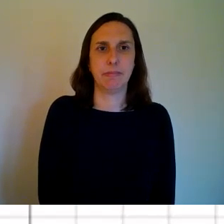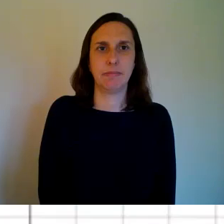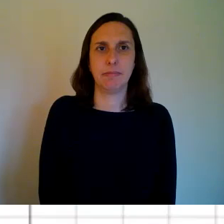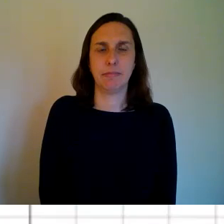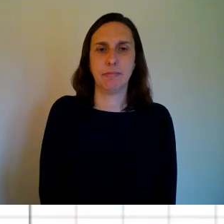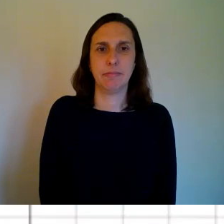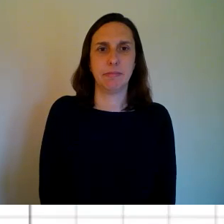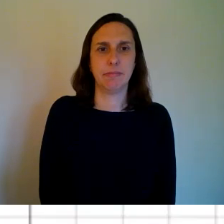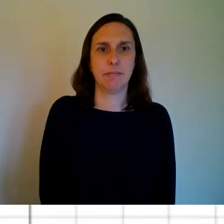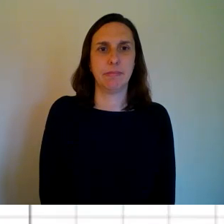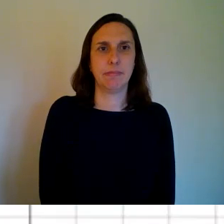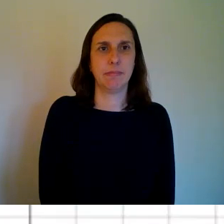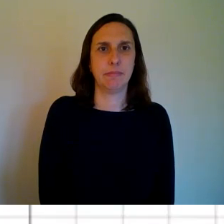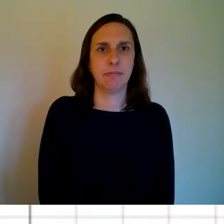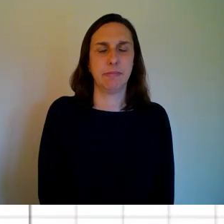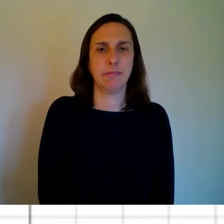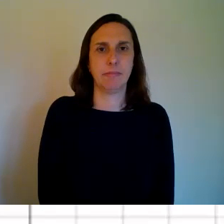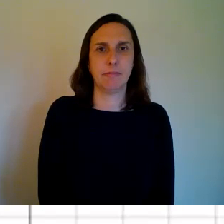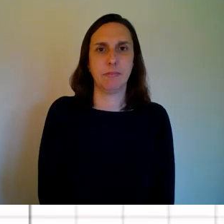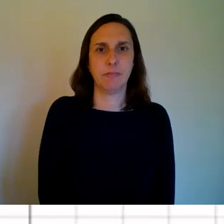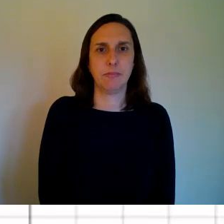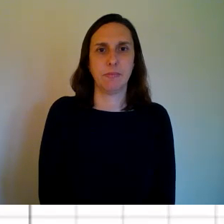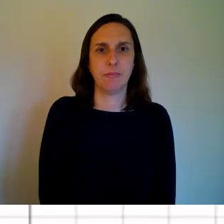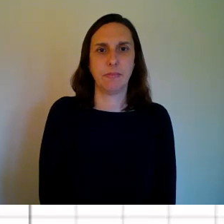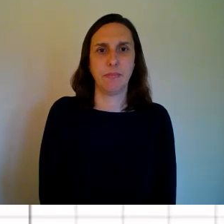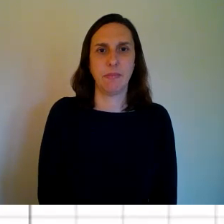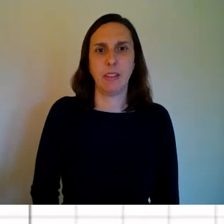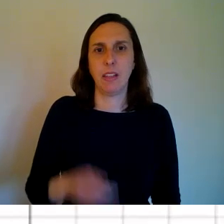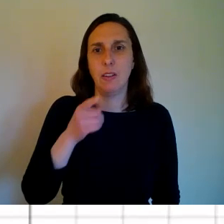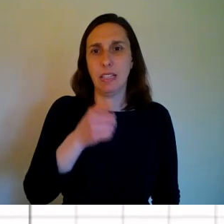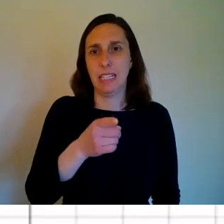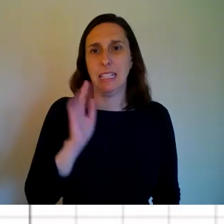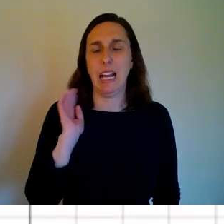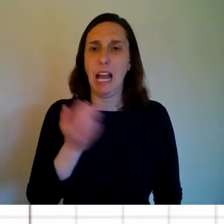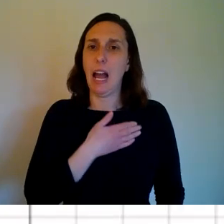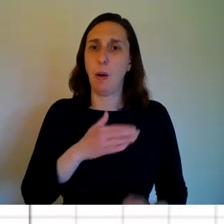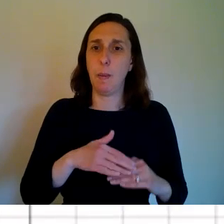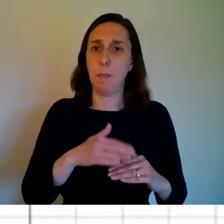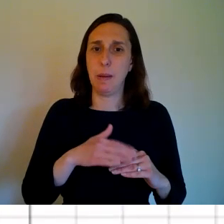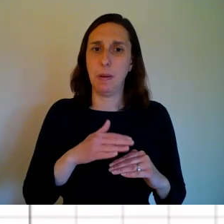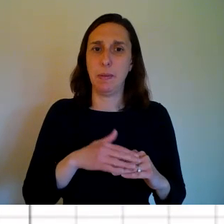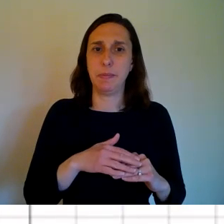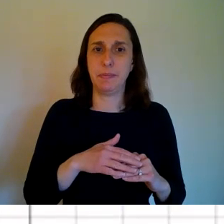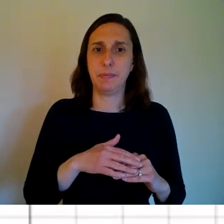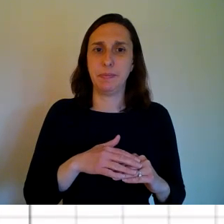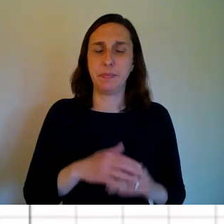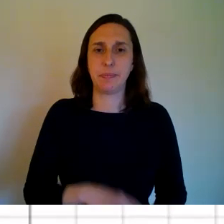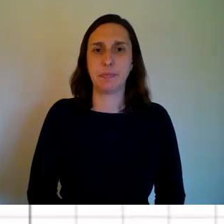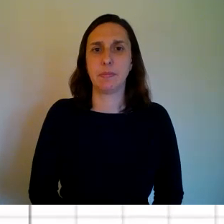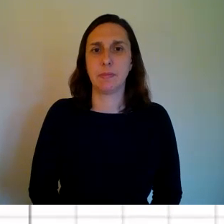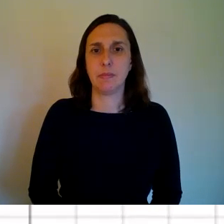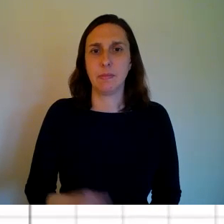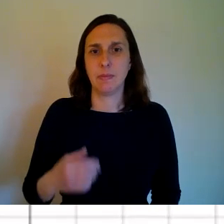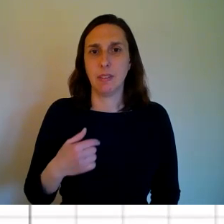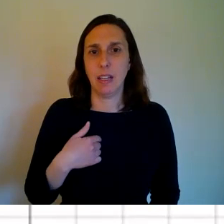graph. All right, back to the graph. And so there's our minimum, the -1/4. I will have 2